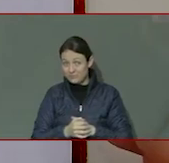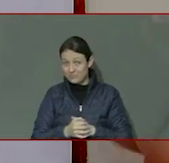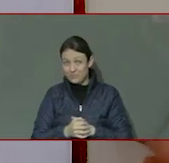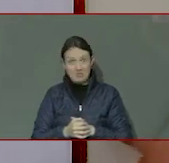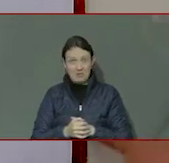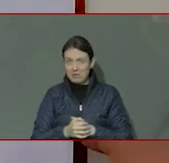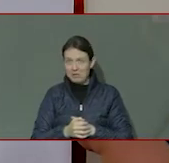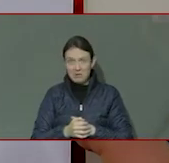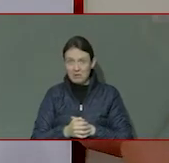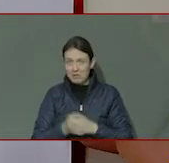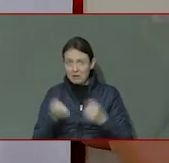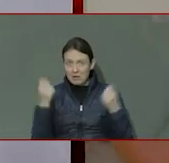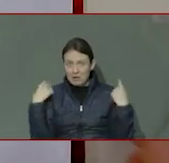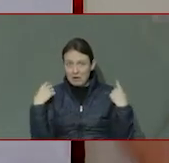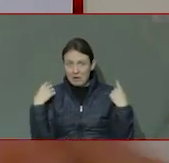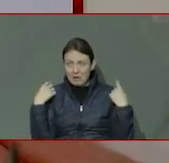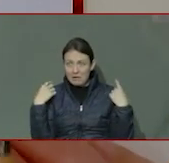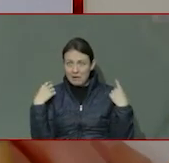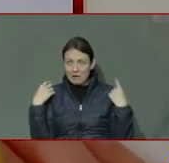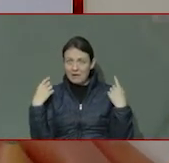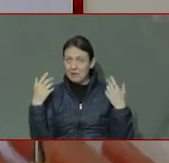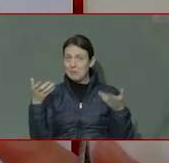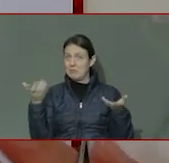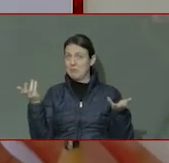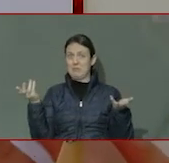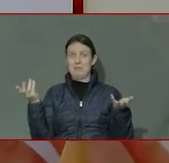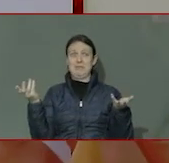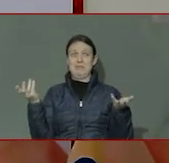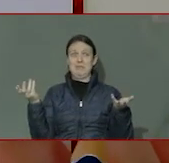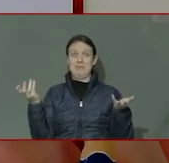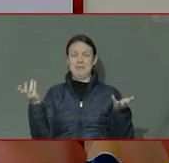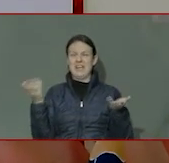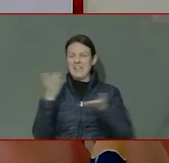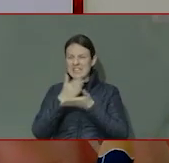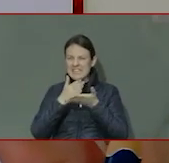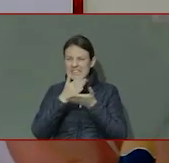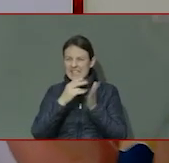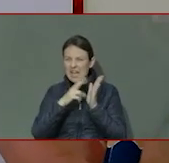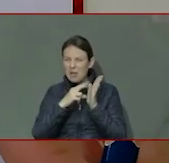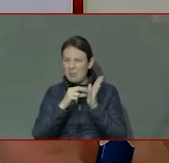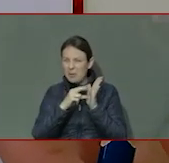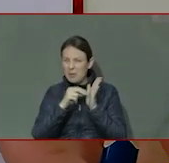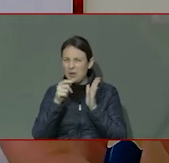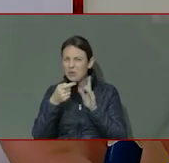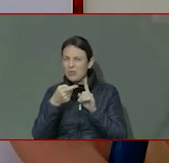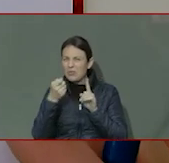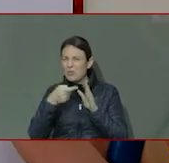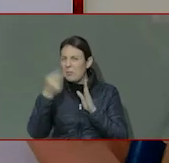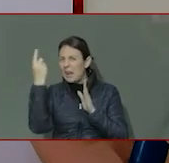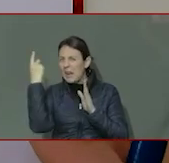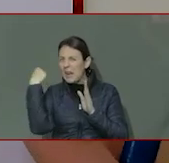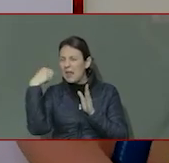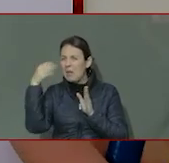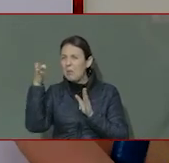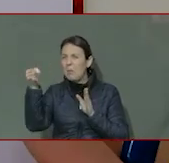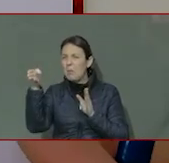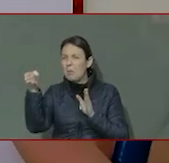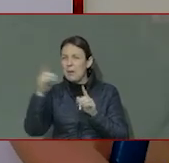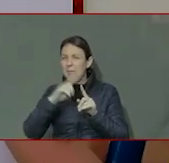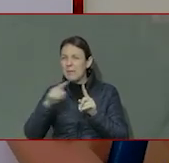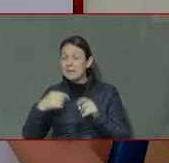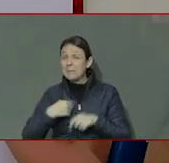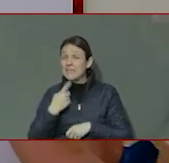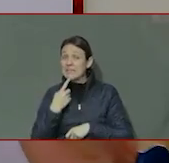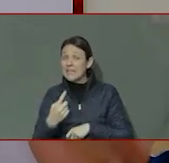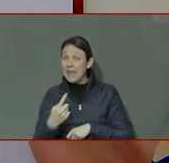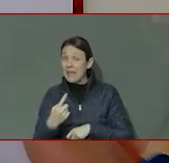No. Whoopsie. I think there's a few extra notes from last week left. So if you didn't get